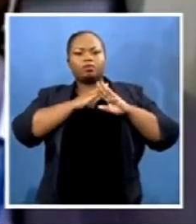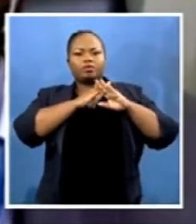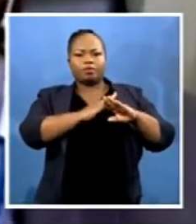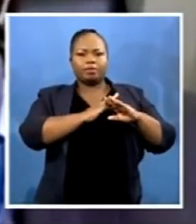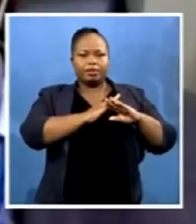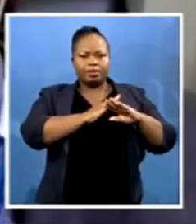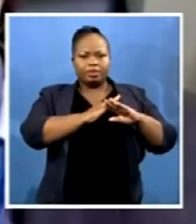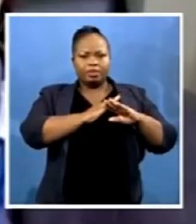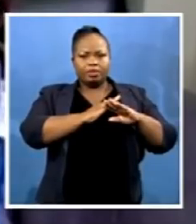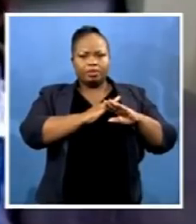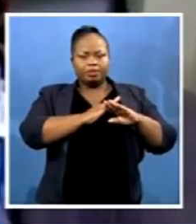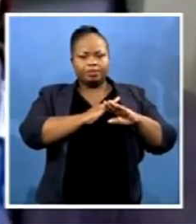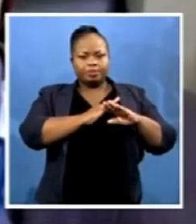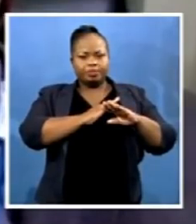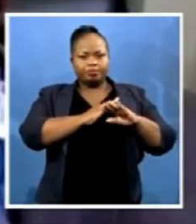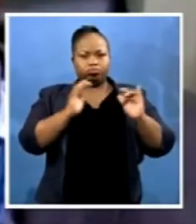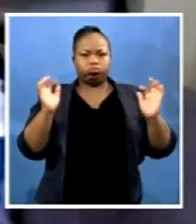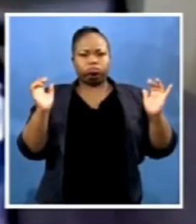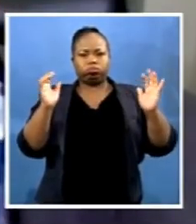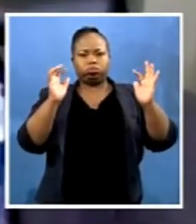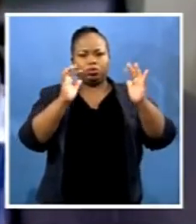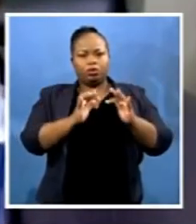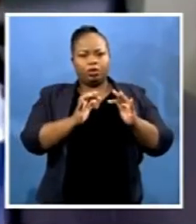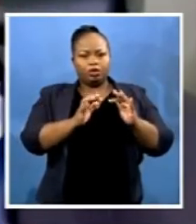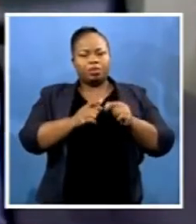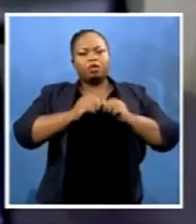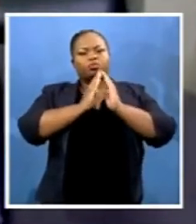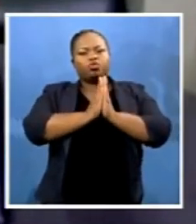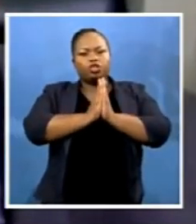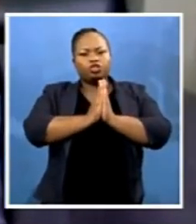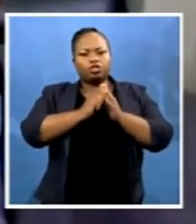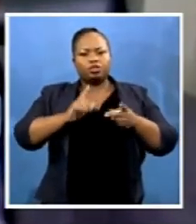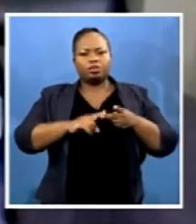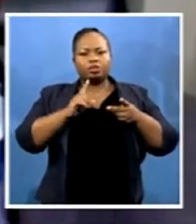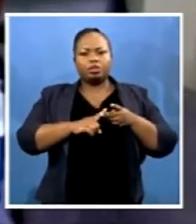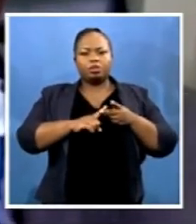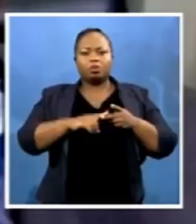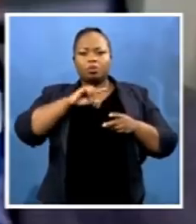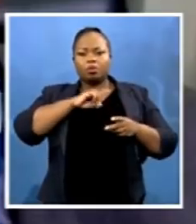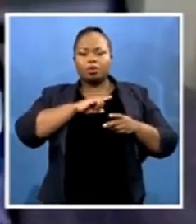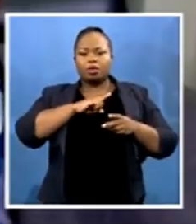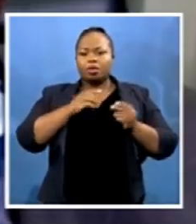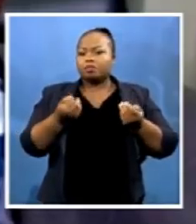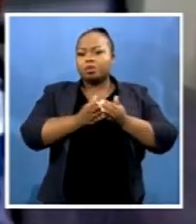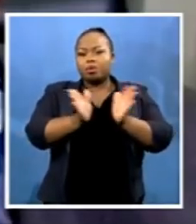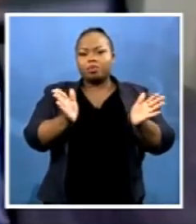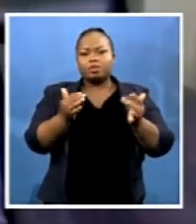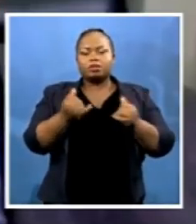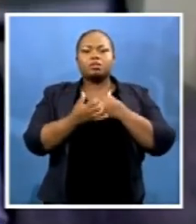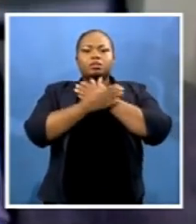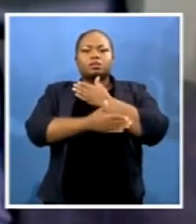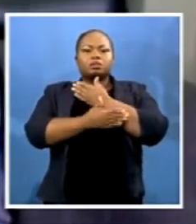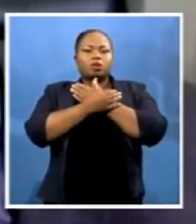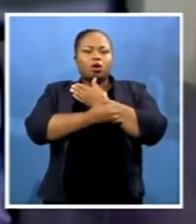crowding situations like churches, market. The markets are opened with some controls, but churches,